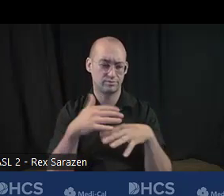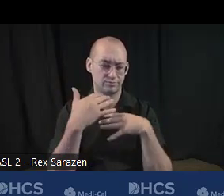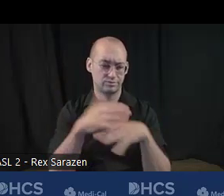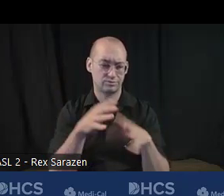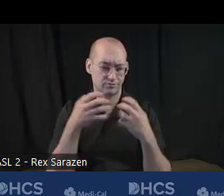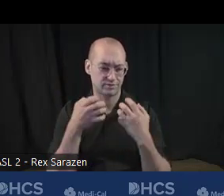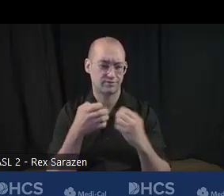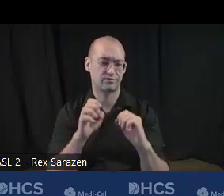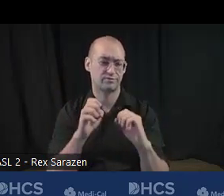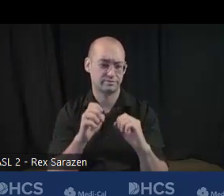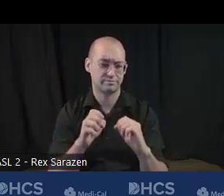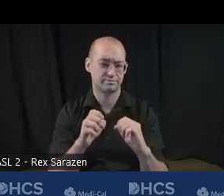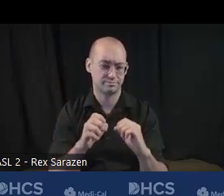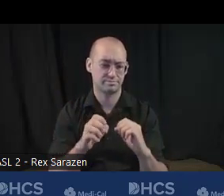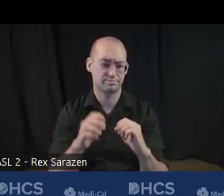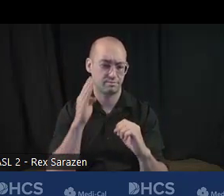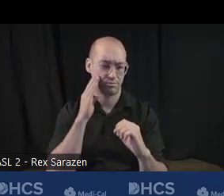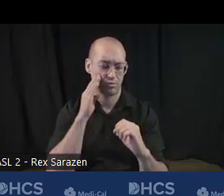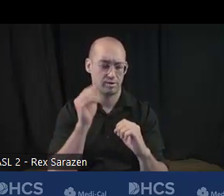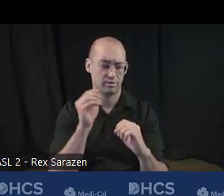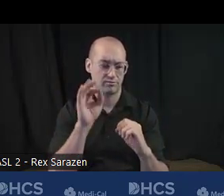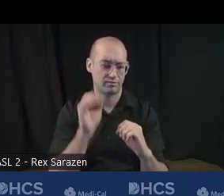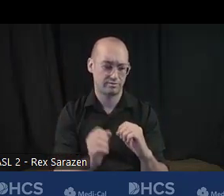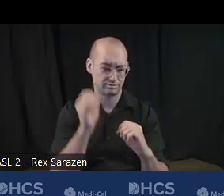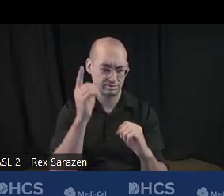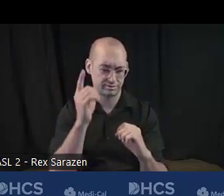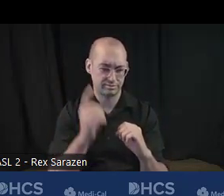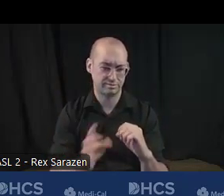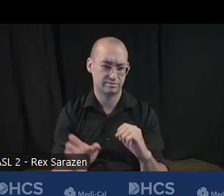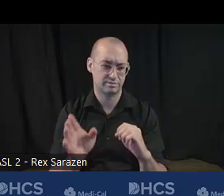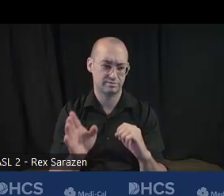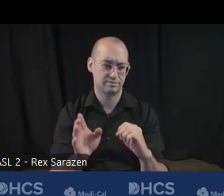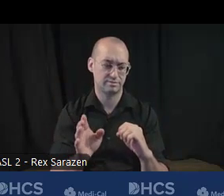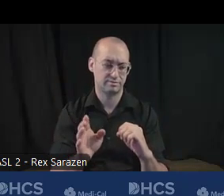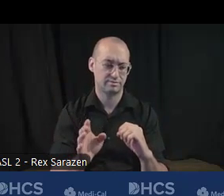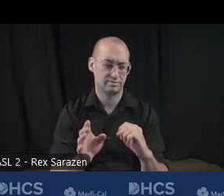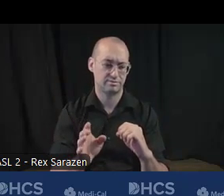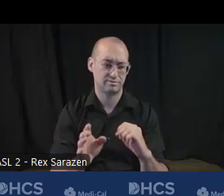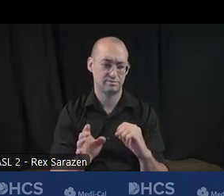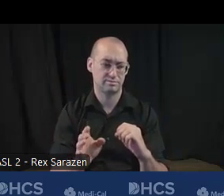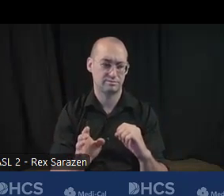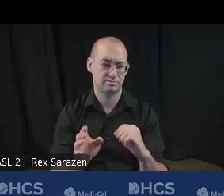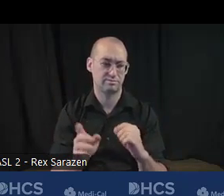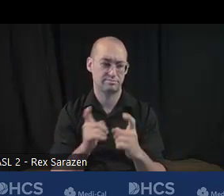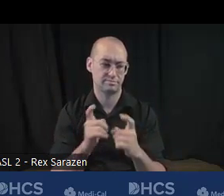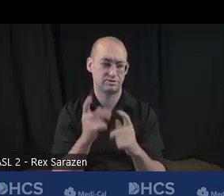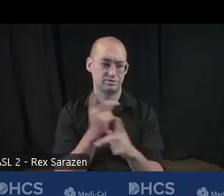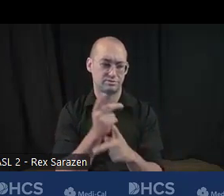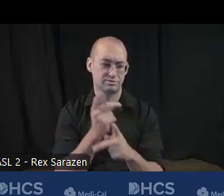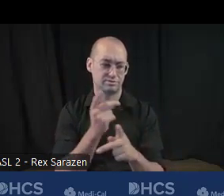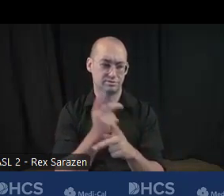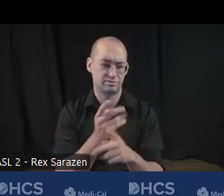the memorandums of understanding that we've been working with managed care plans to have them execute with